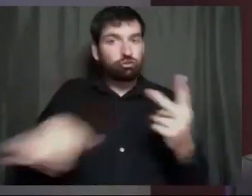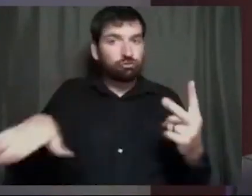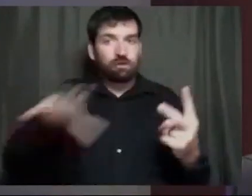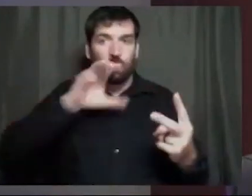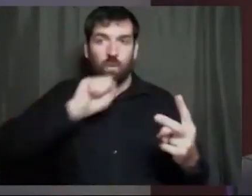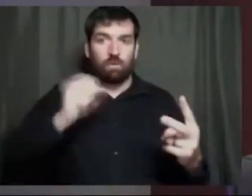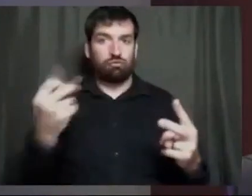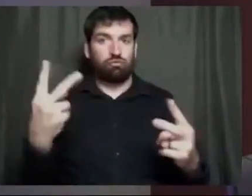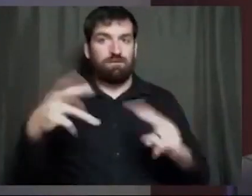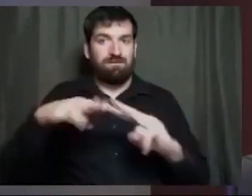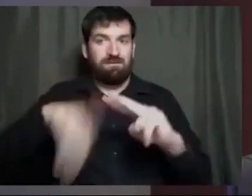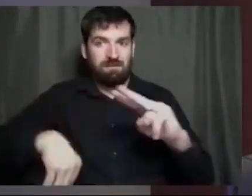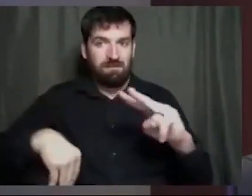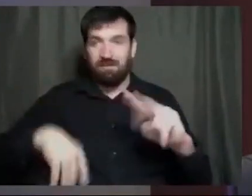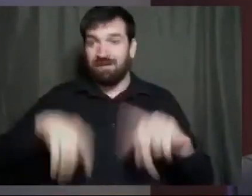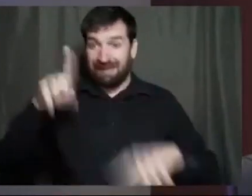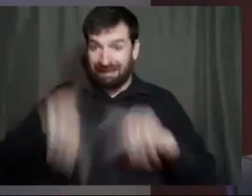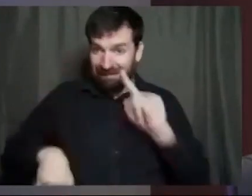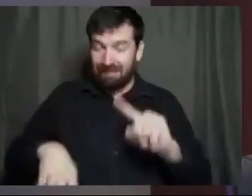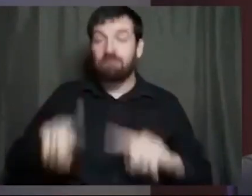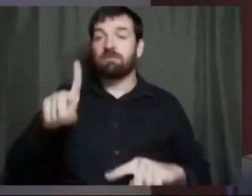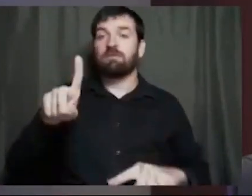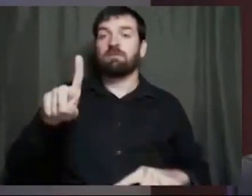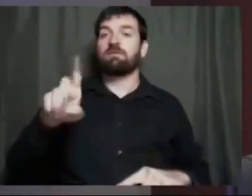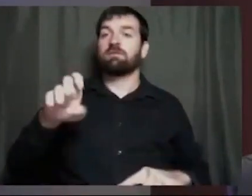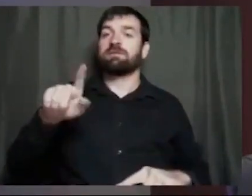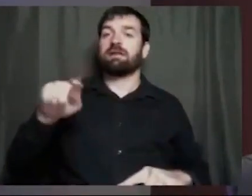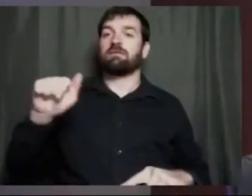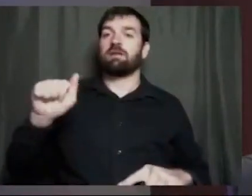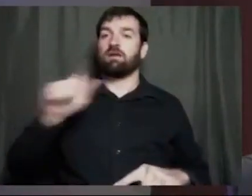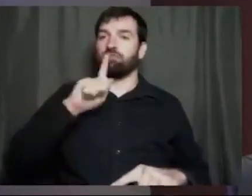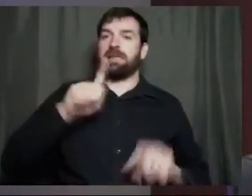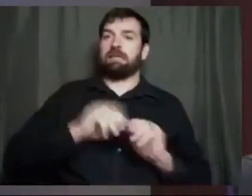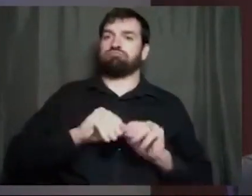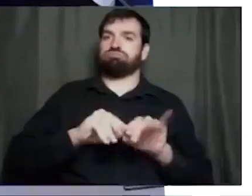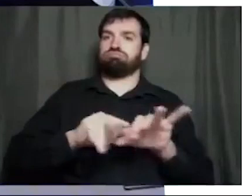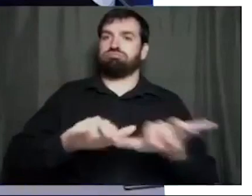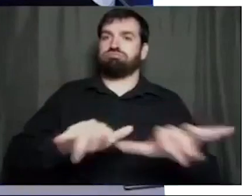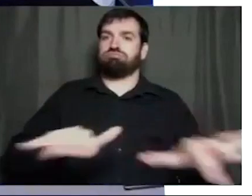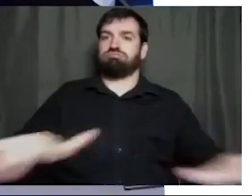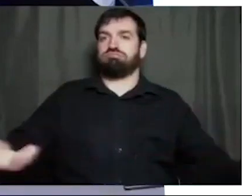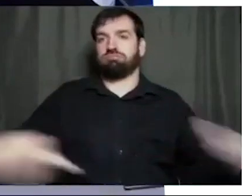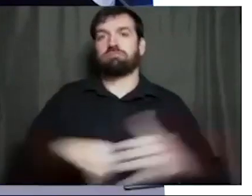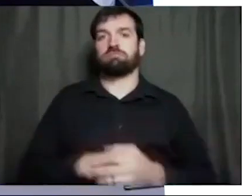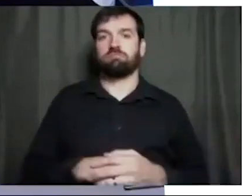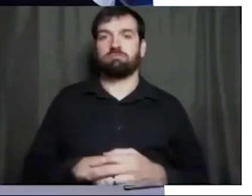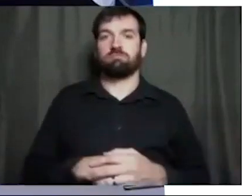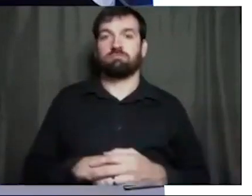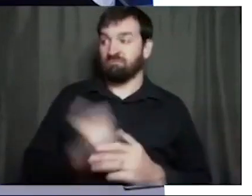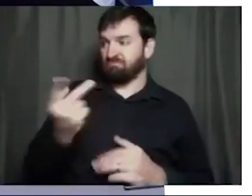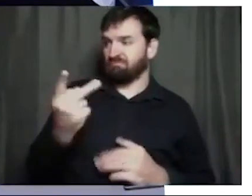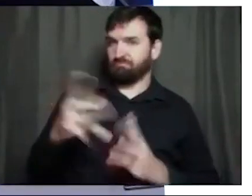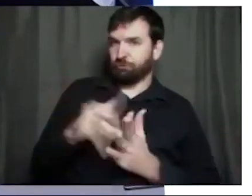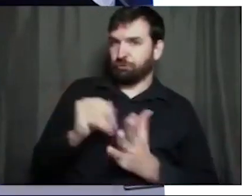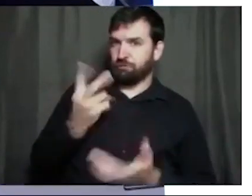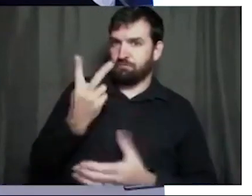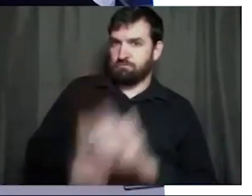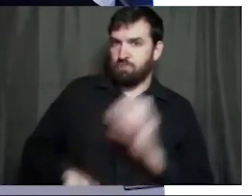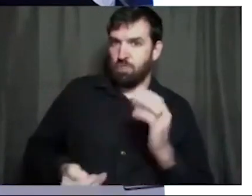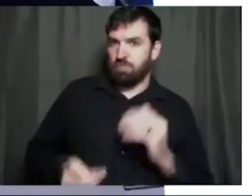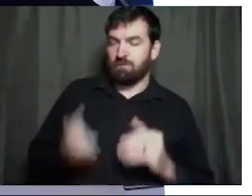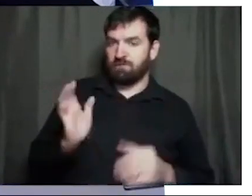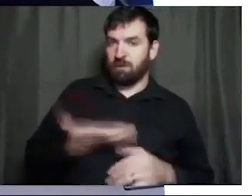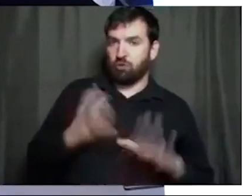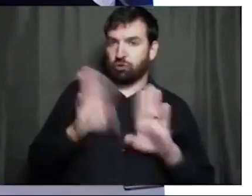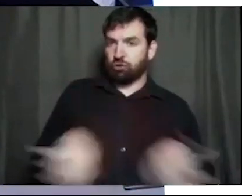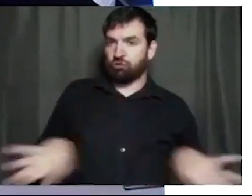Delta was able to take hold and really run amok among the community. You and I just learned that both of our sets of children go to the same